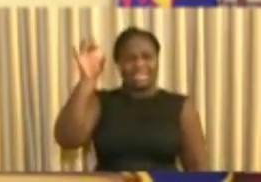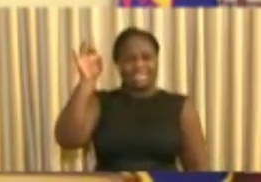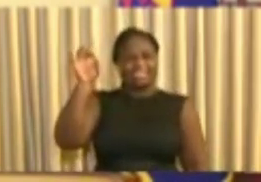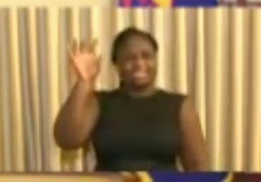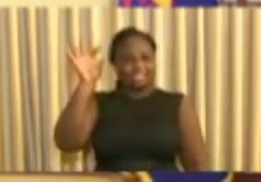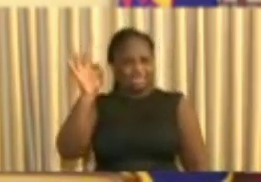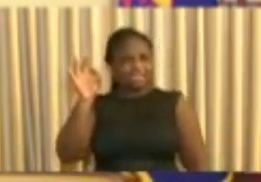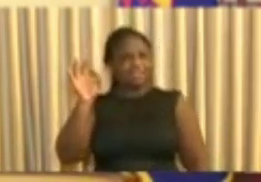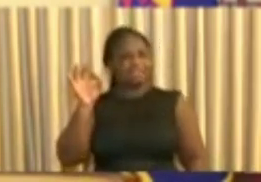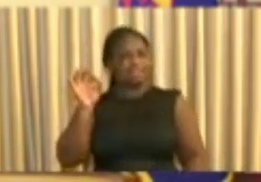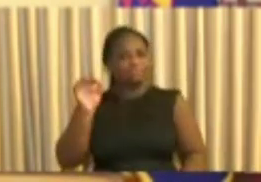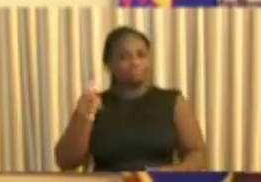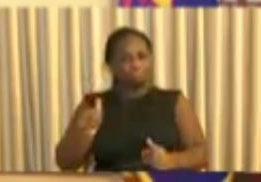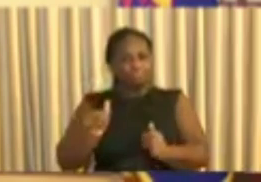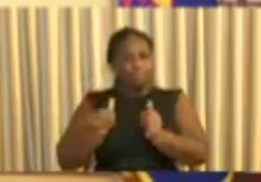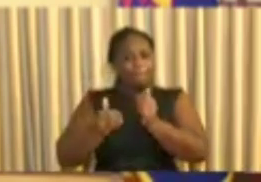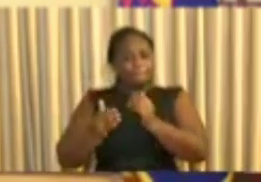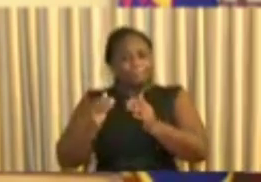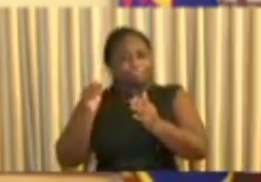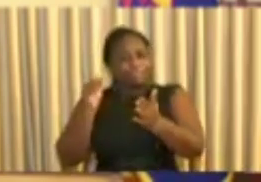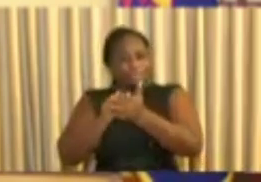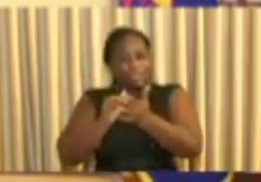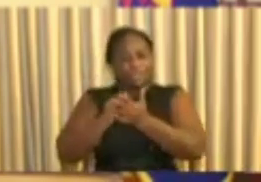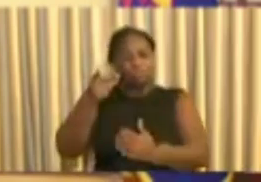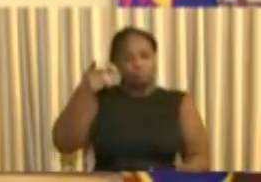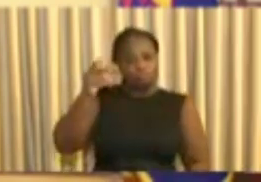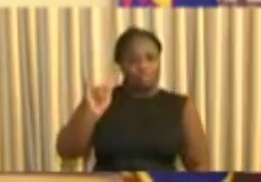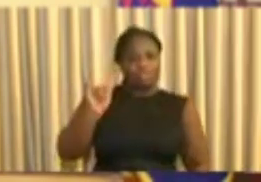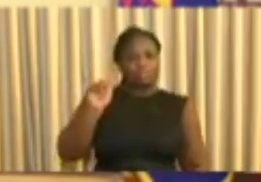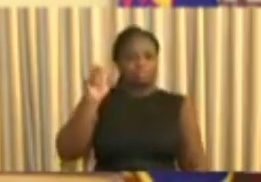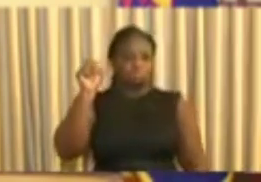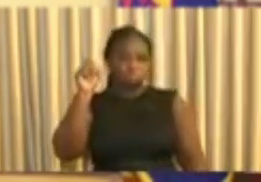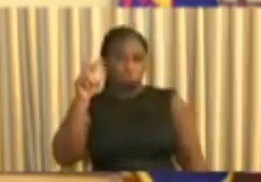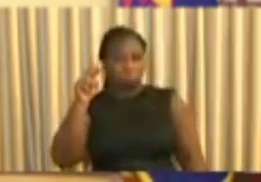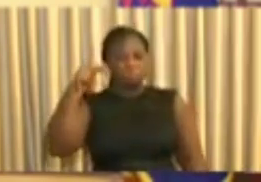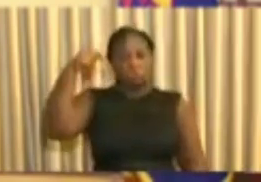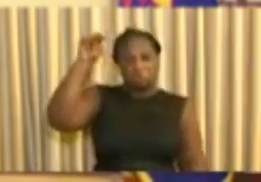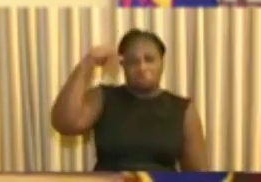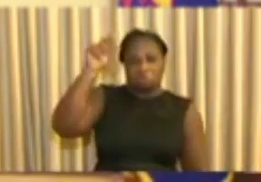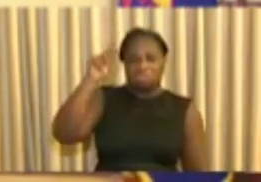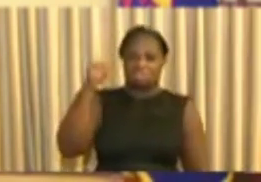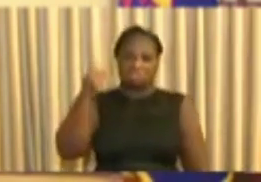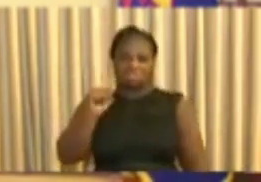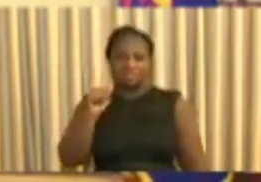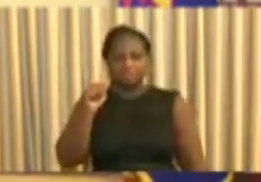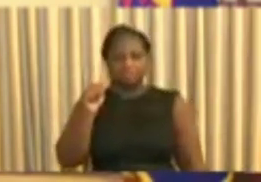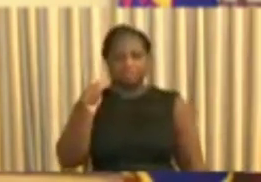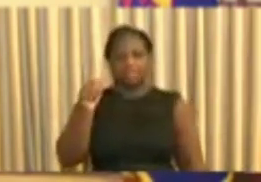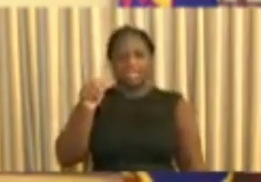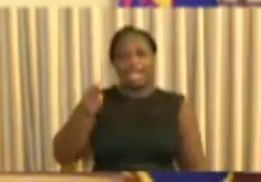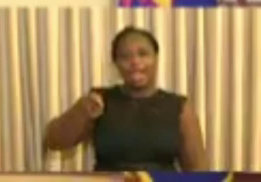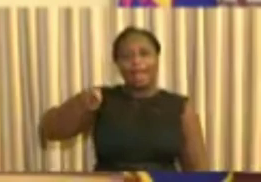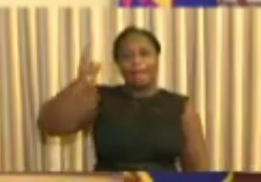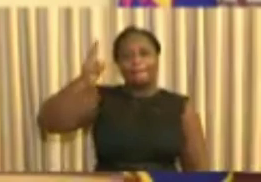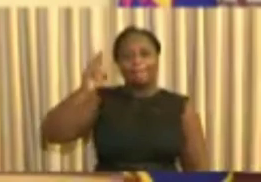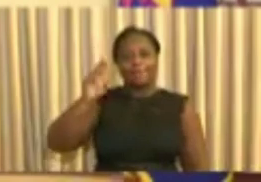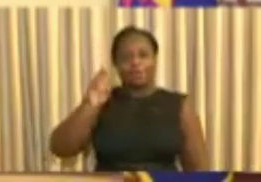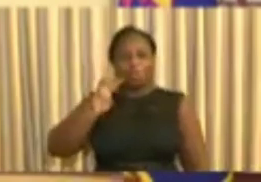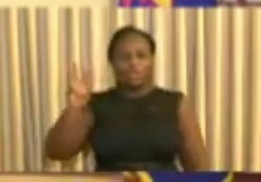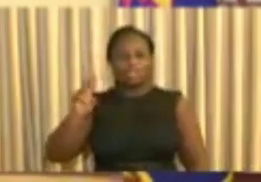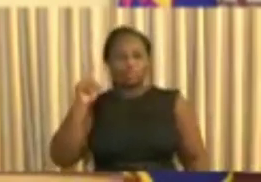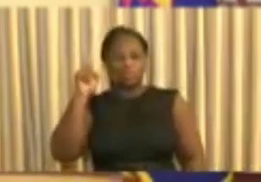cases, followed by the Ashanti region with 12, Northern region 10, Upper West region